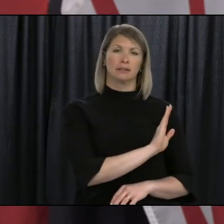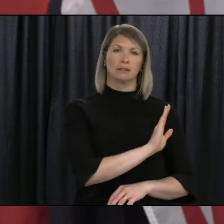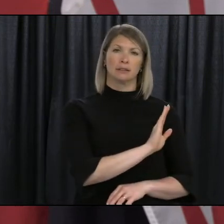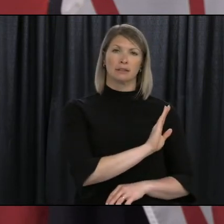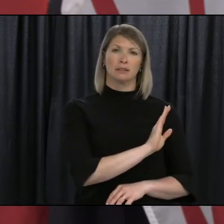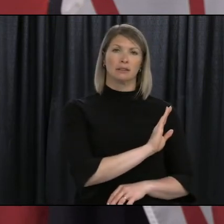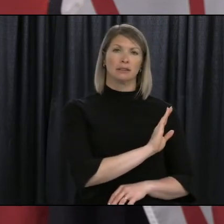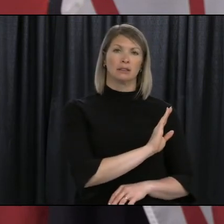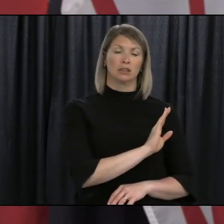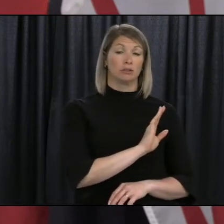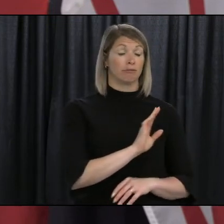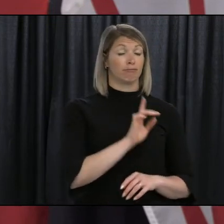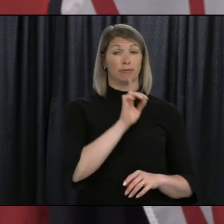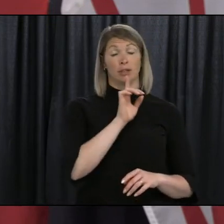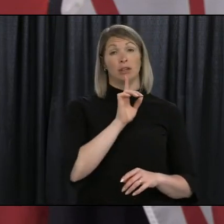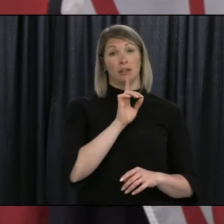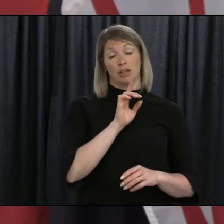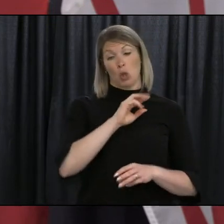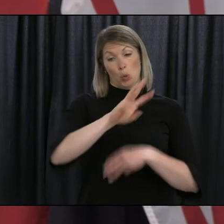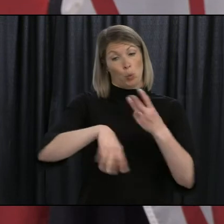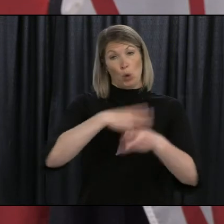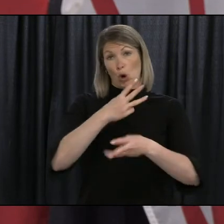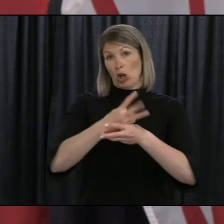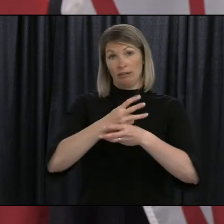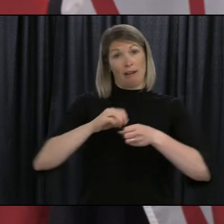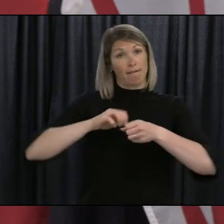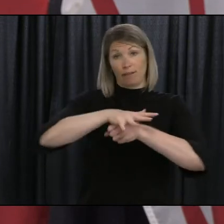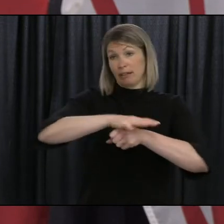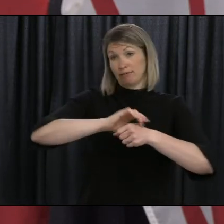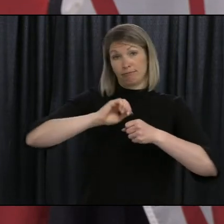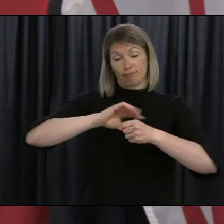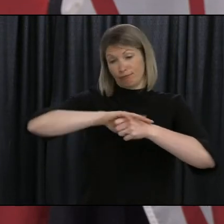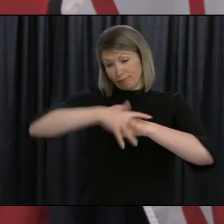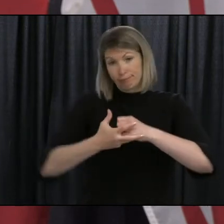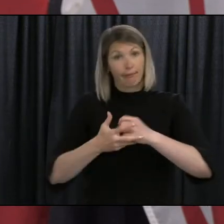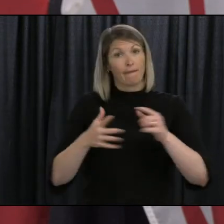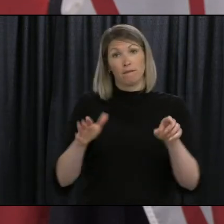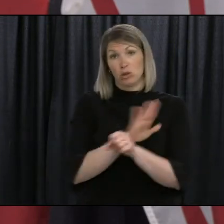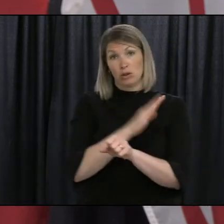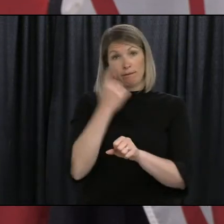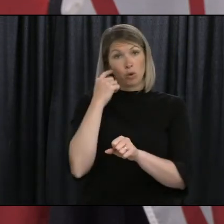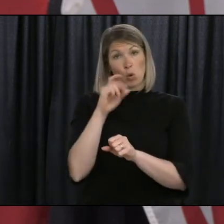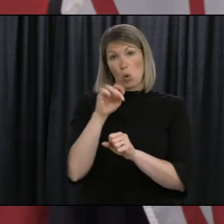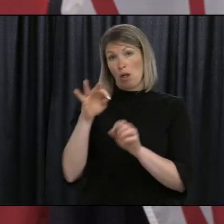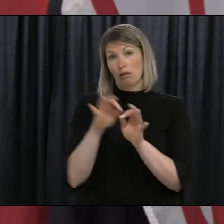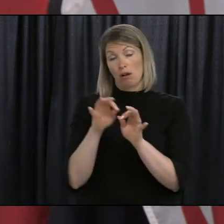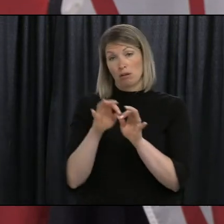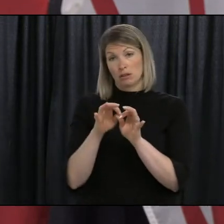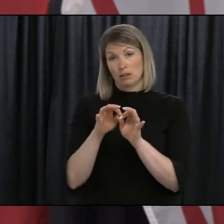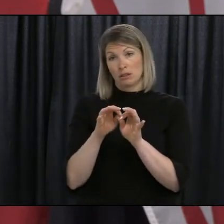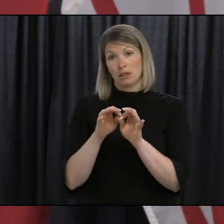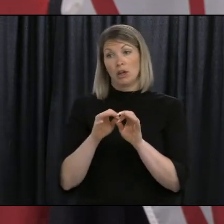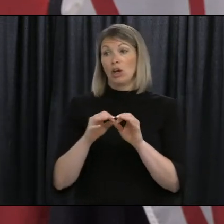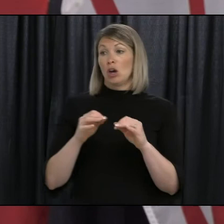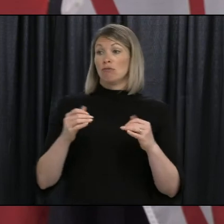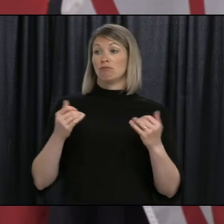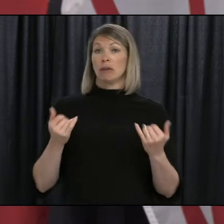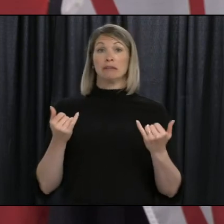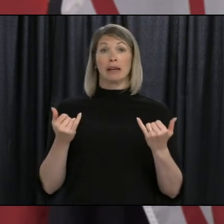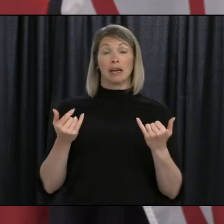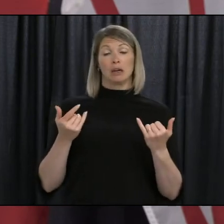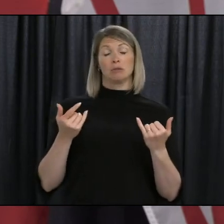I think it's fair to say that while we made significant progress, we still